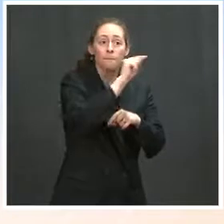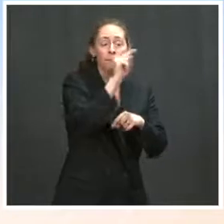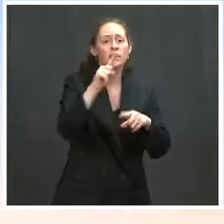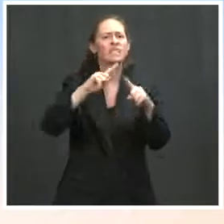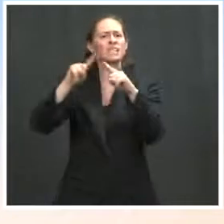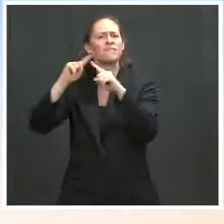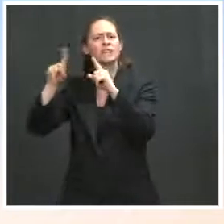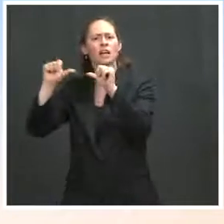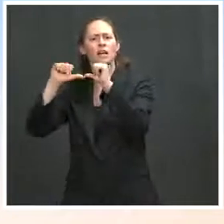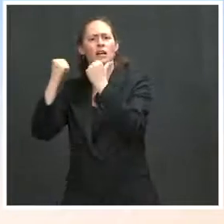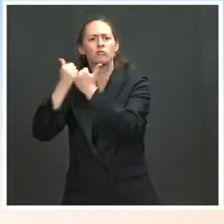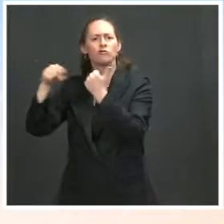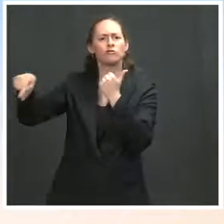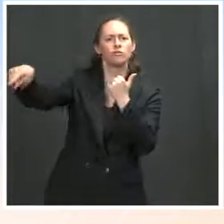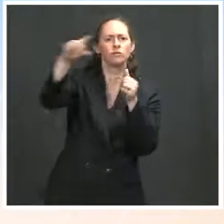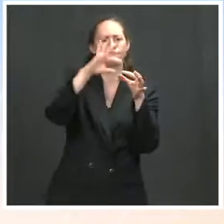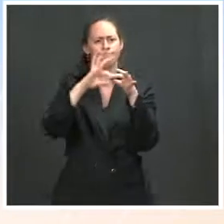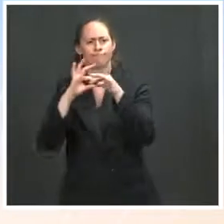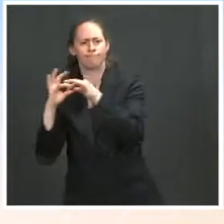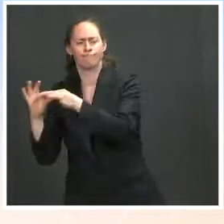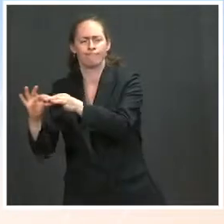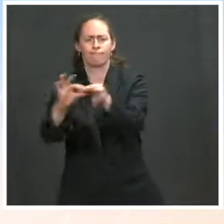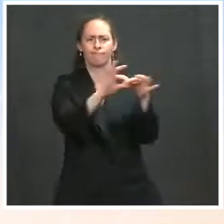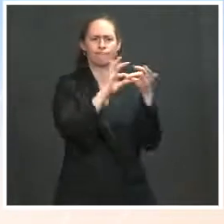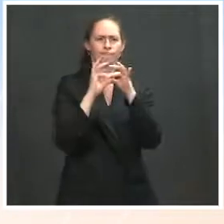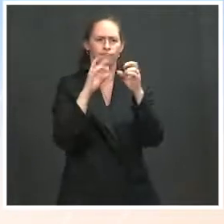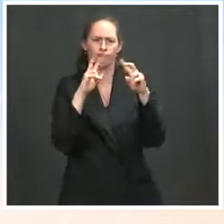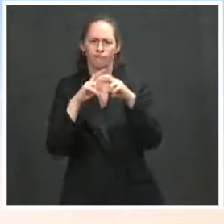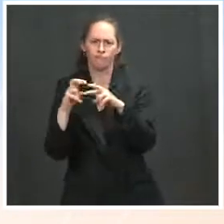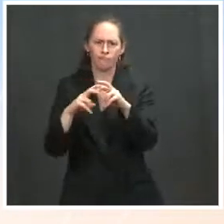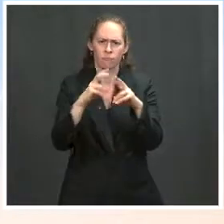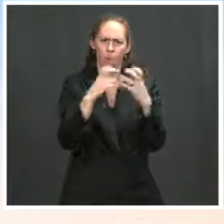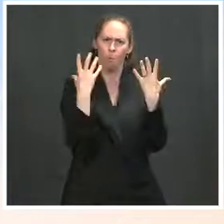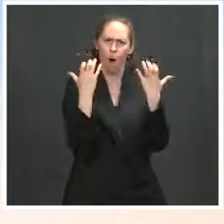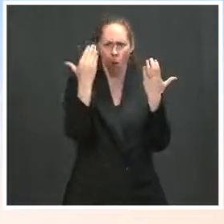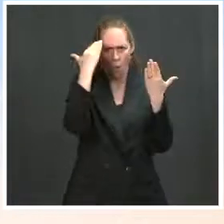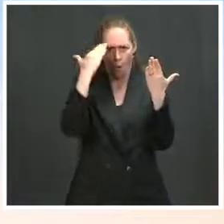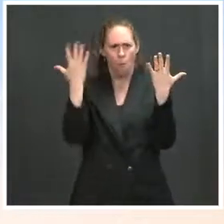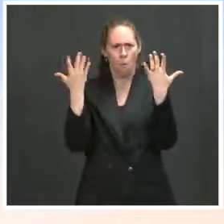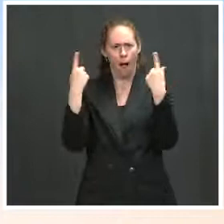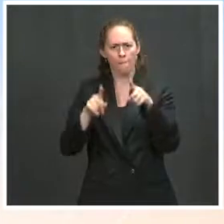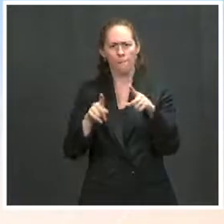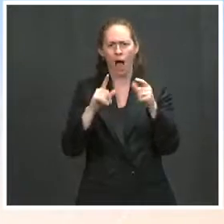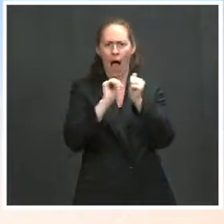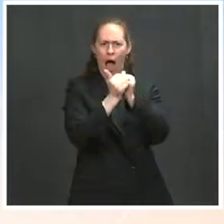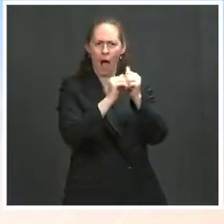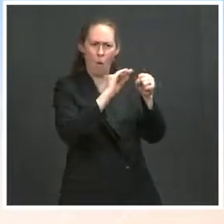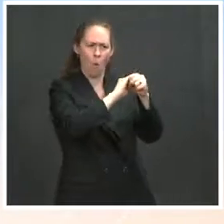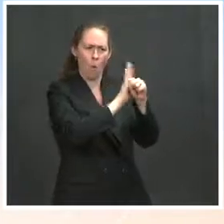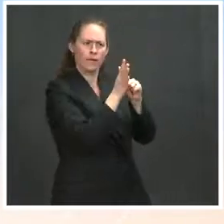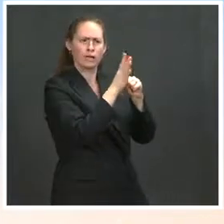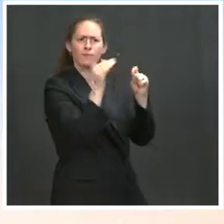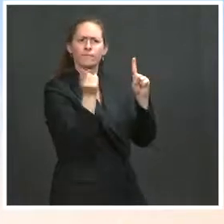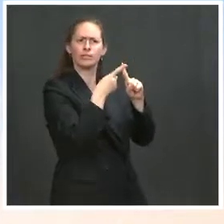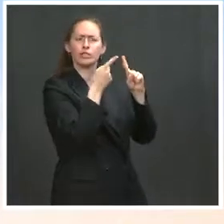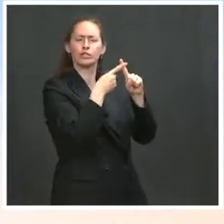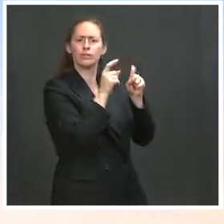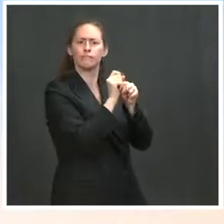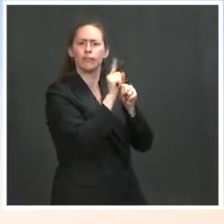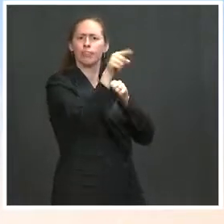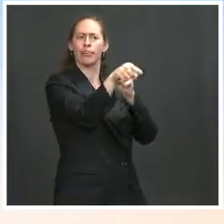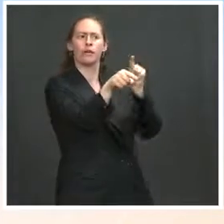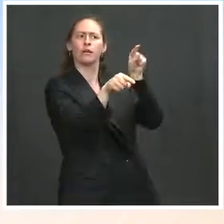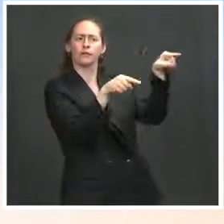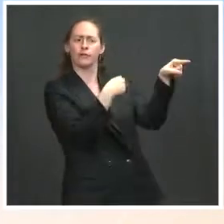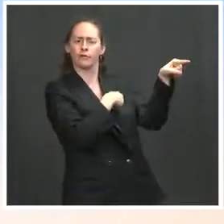stronger multilateral investigation into the origins of the virus in China. And we will continue to press China